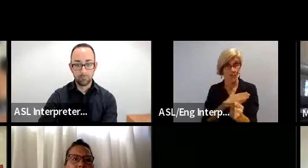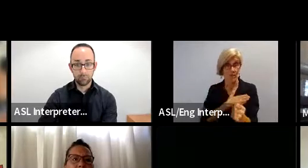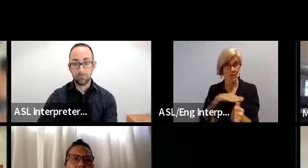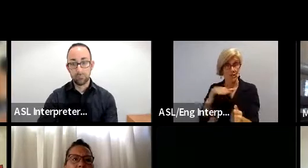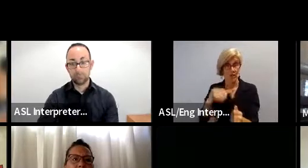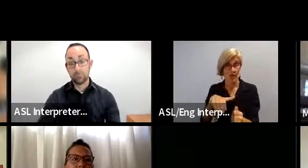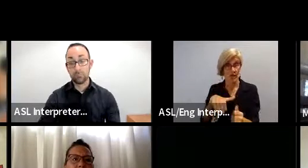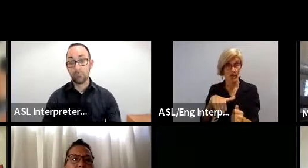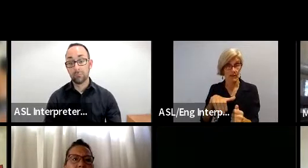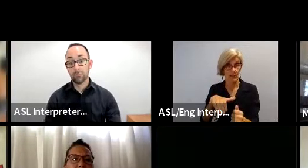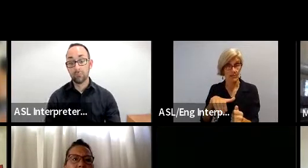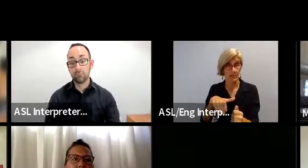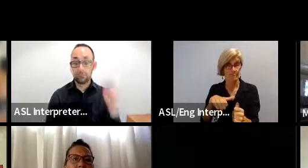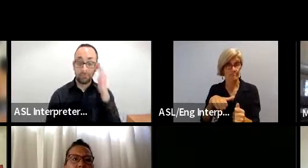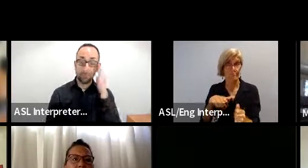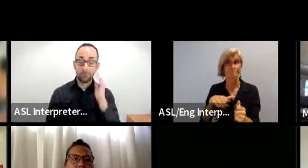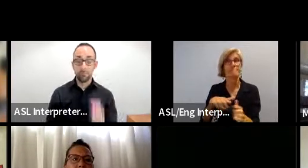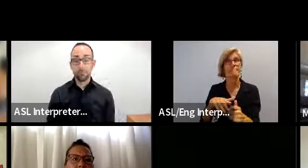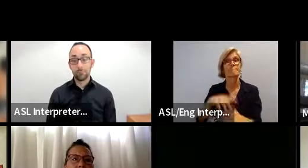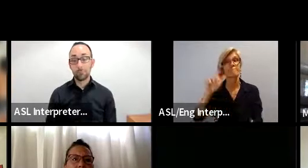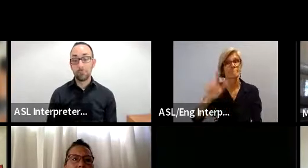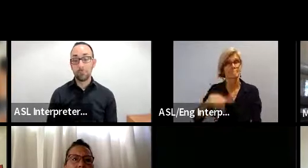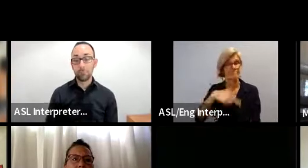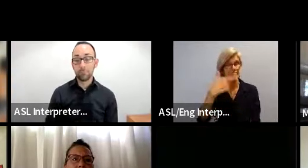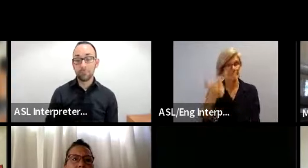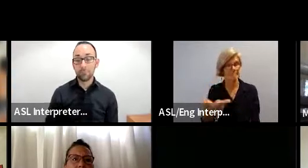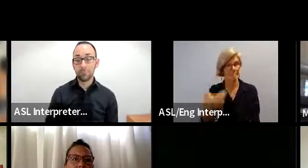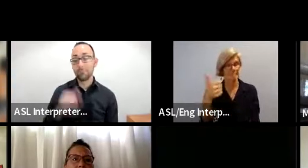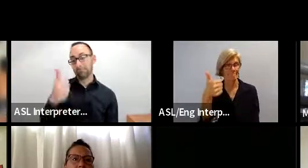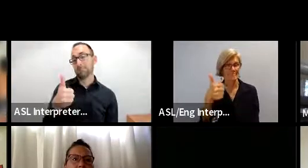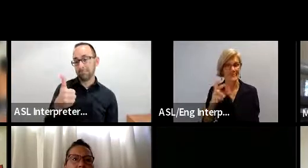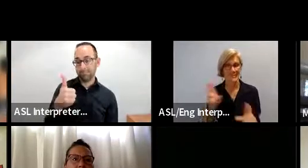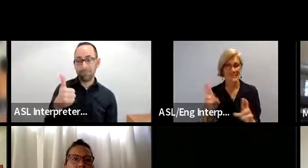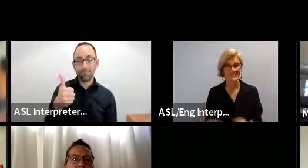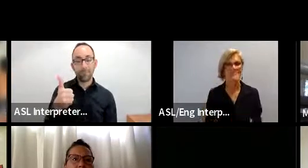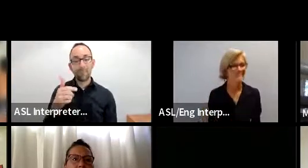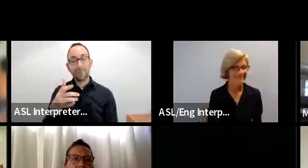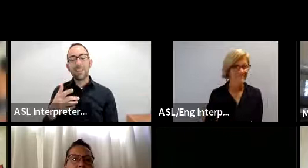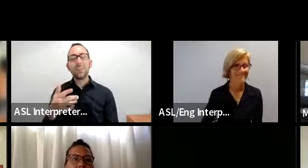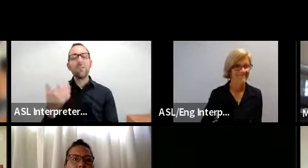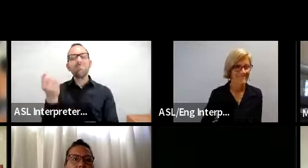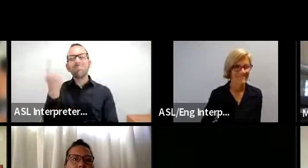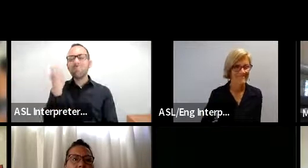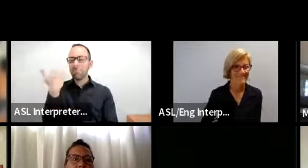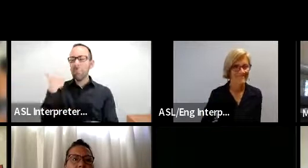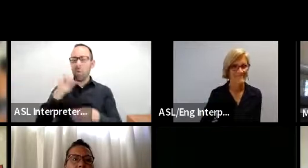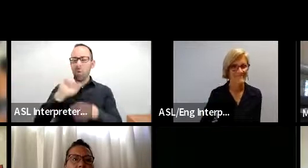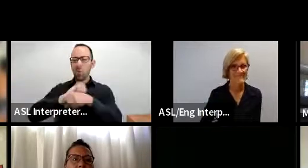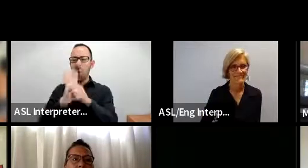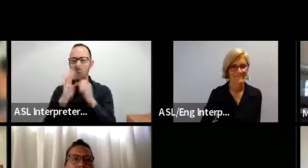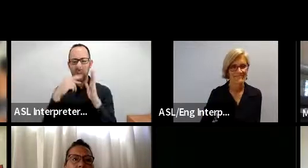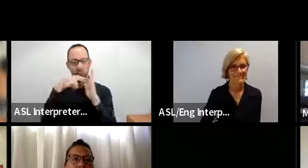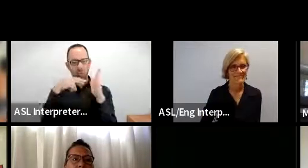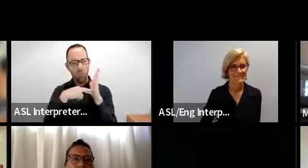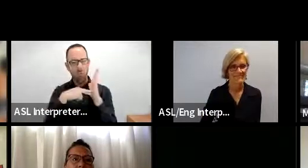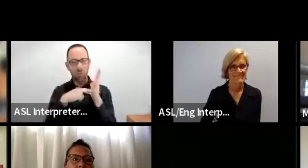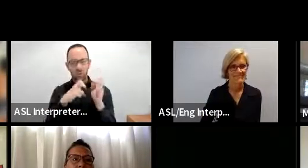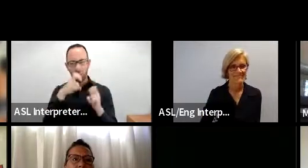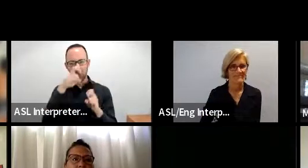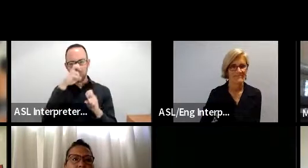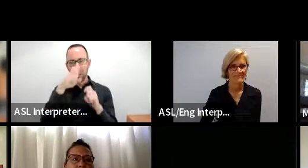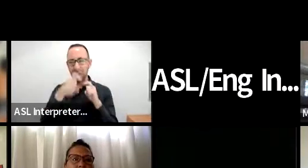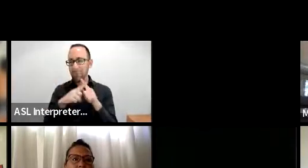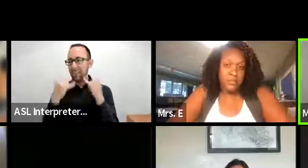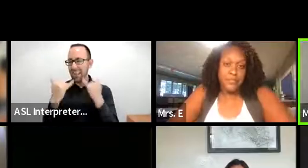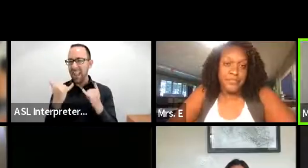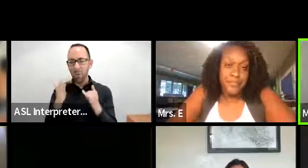did, that was prior to COVID, yes. We are going to be revisiting that for a couple of obviously COVID reasons, but